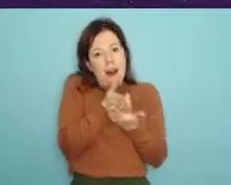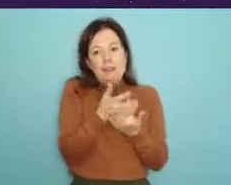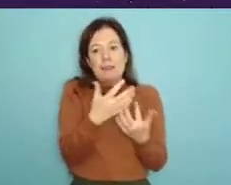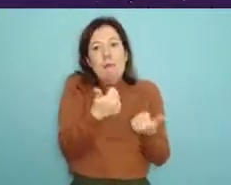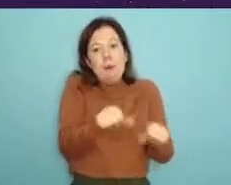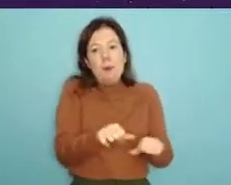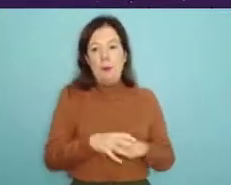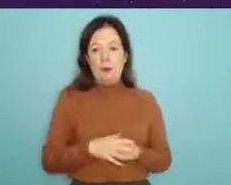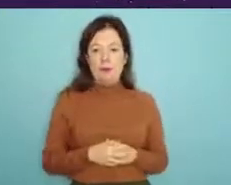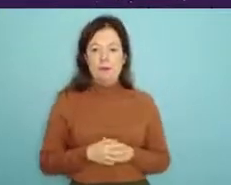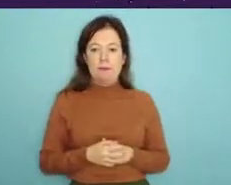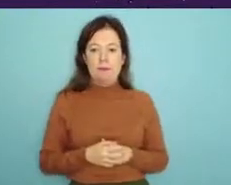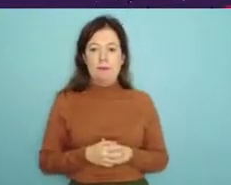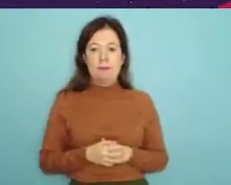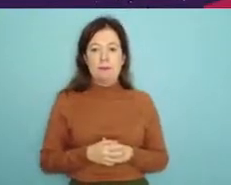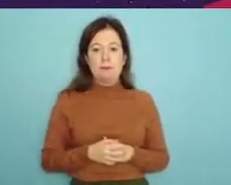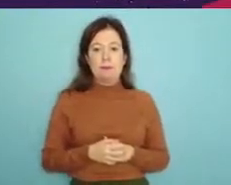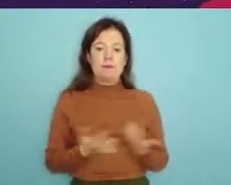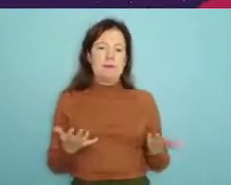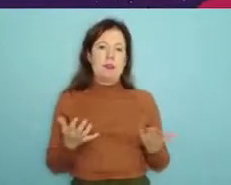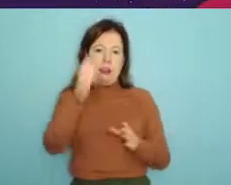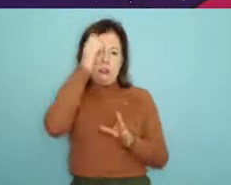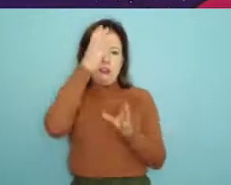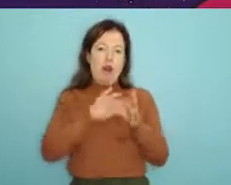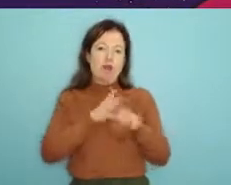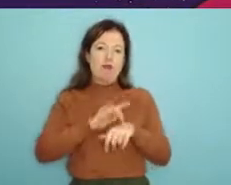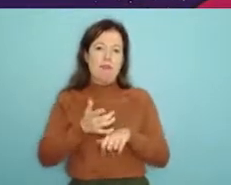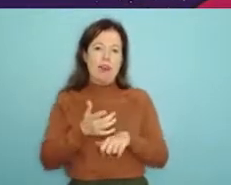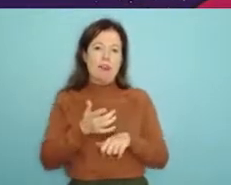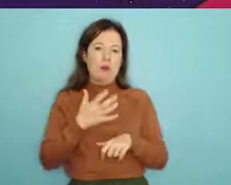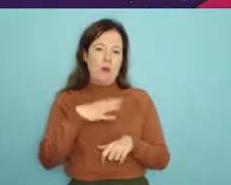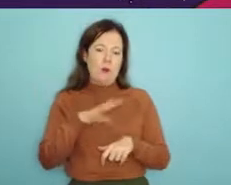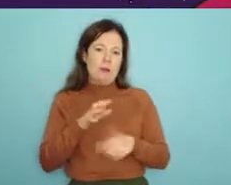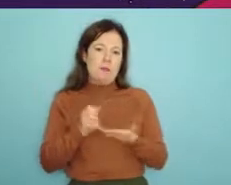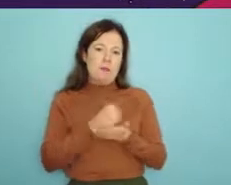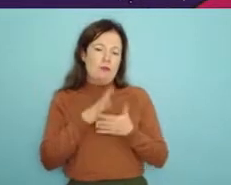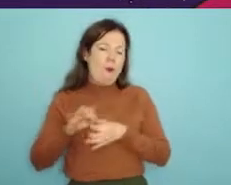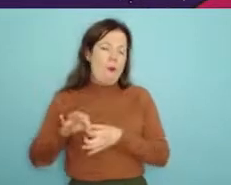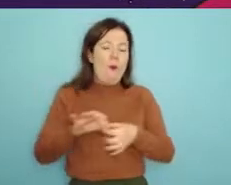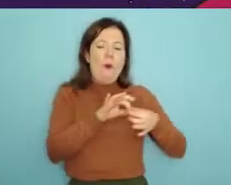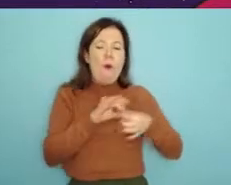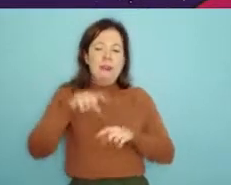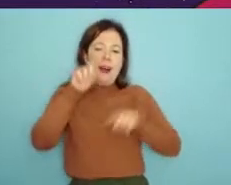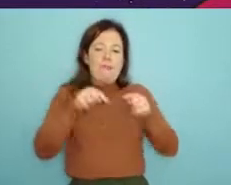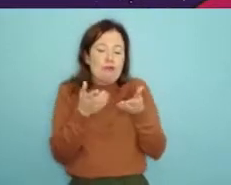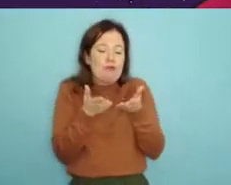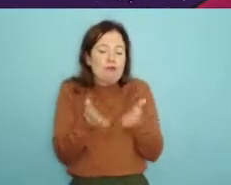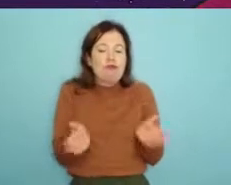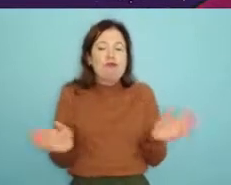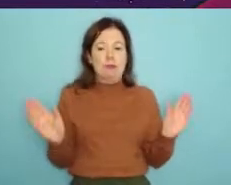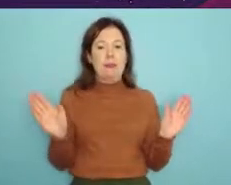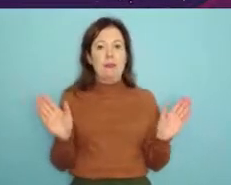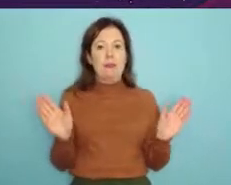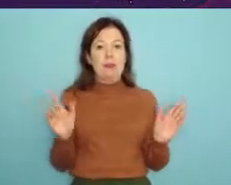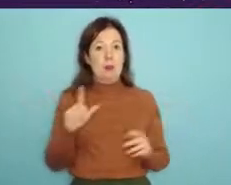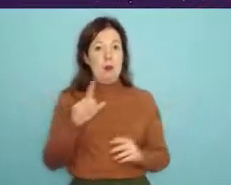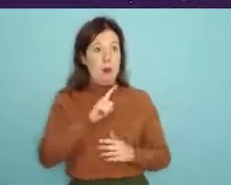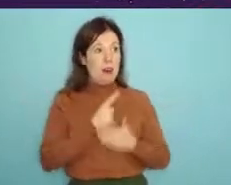Unite and increase diversity in the psychological professions. Work together to make a bigger impact than we can